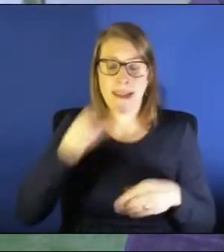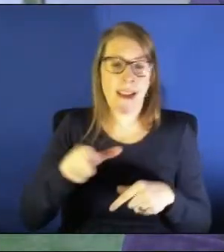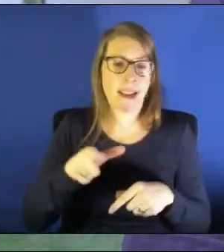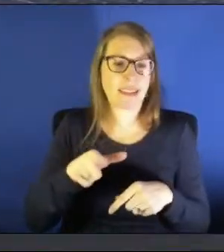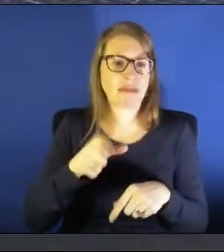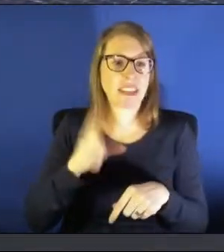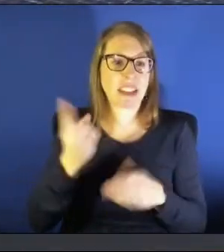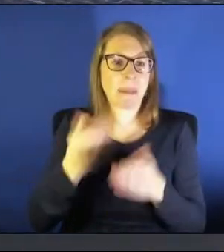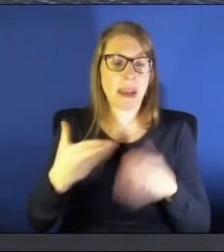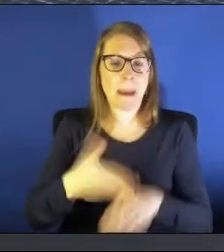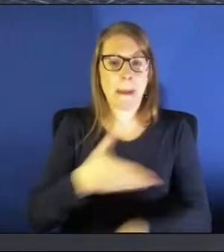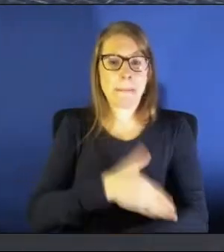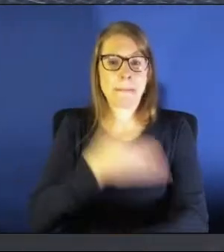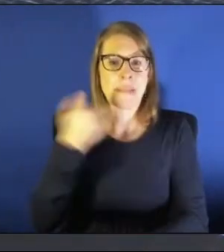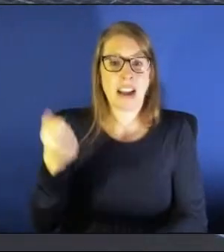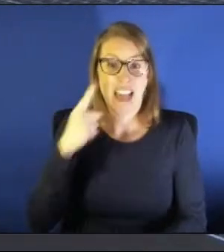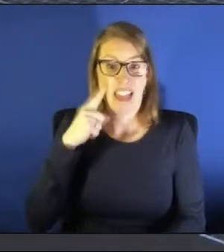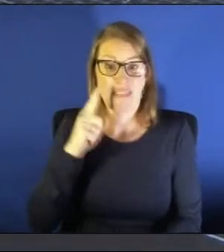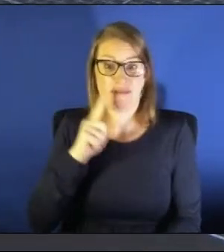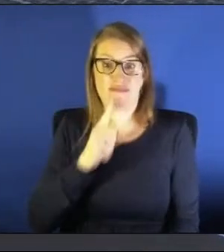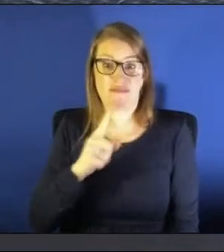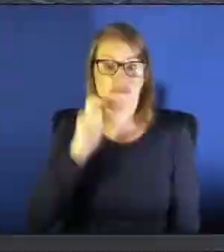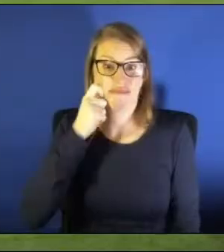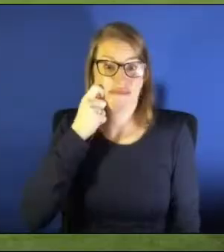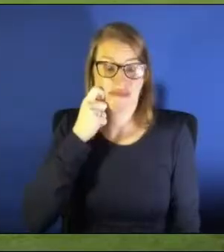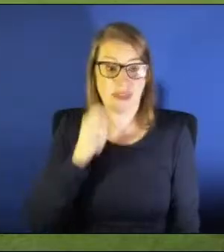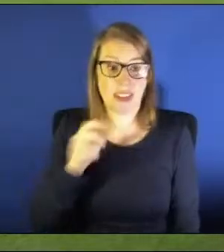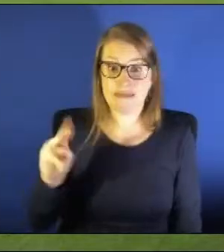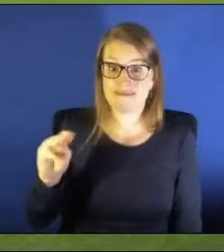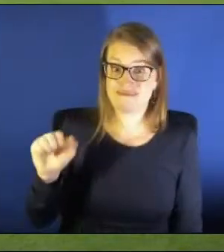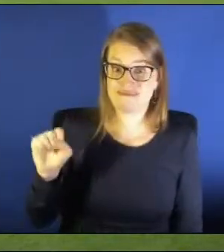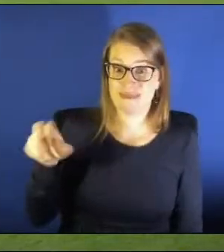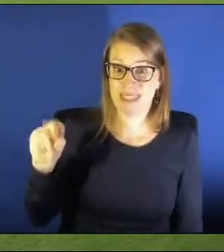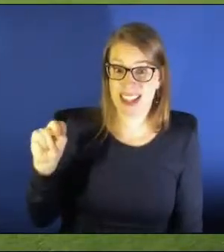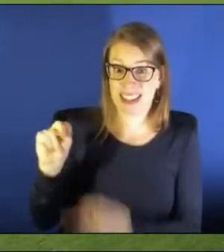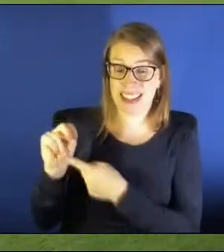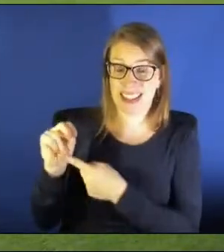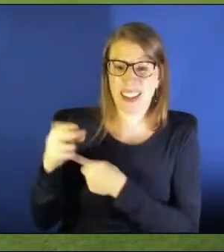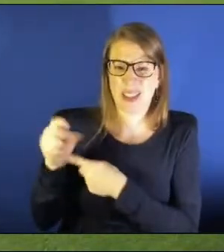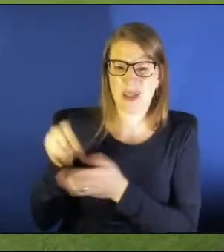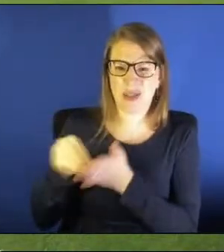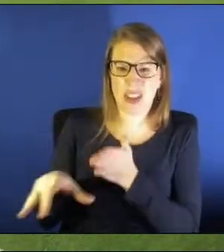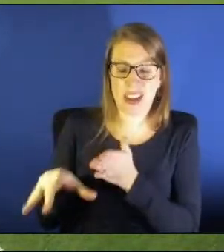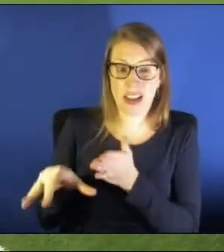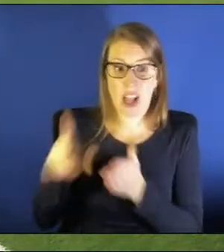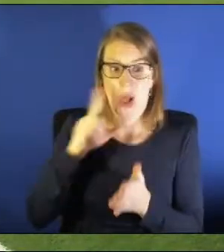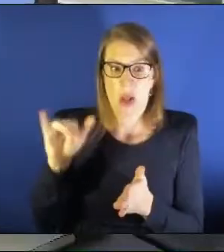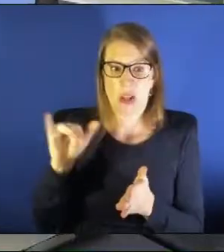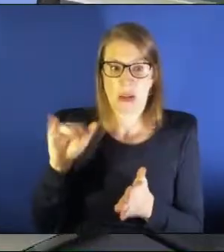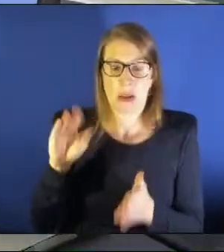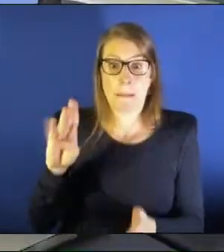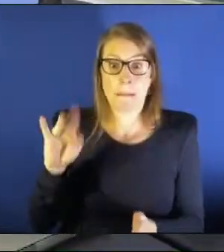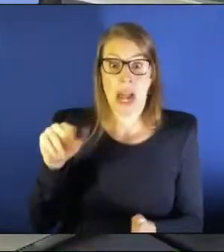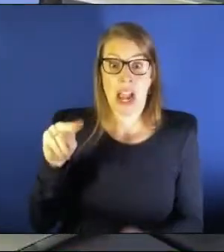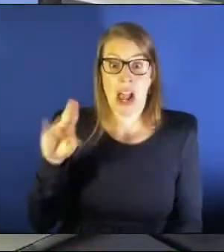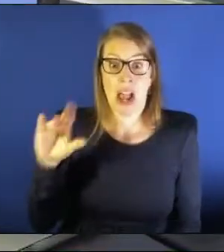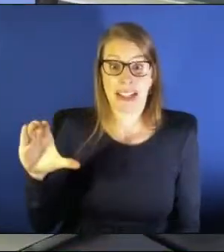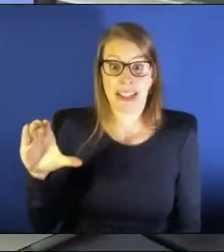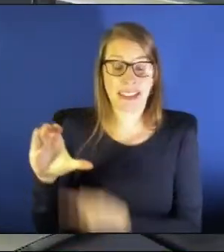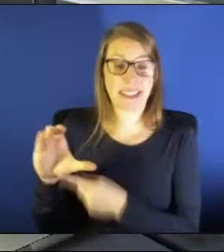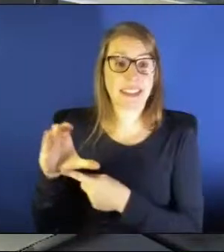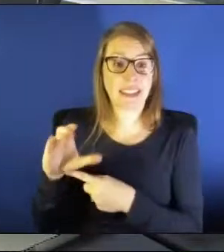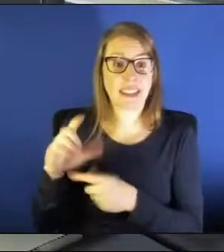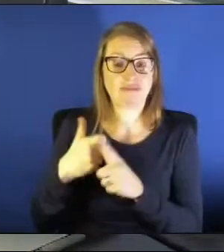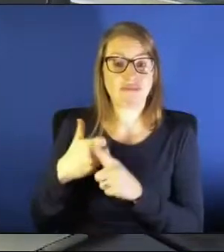it's pretty cool. 13-year-old Mason Medellin may look a little bionic as he runs on the treadmill. We're going to take him through our Qualisys 3D